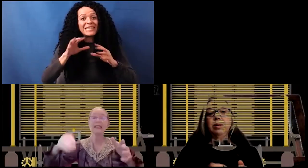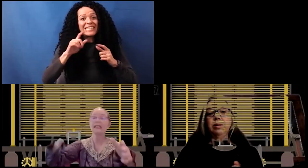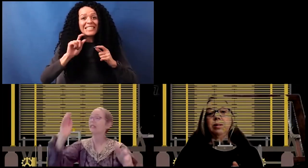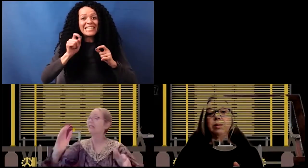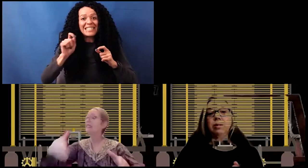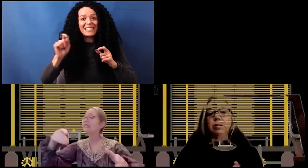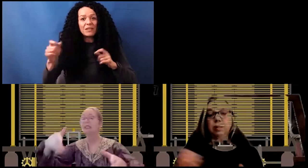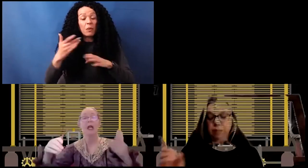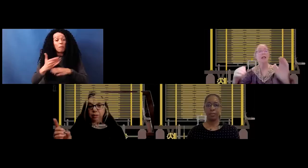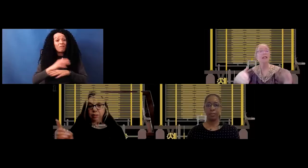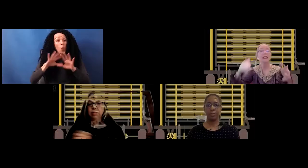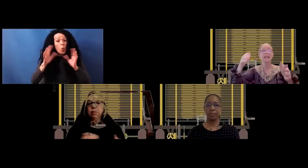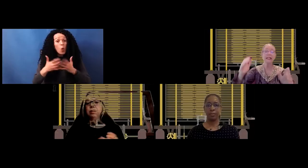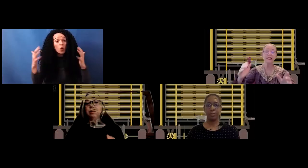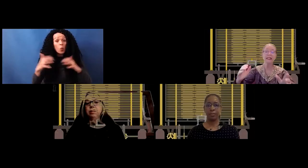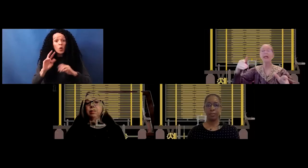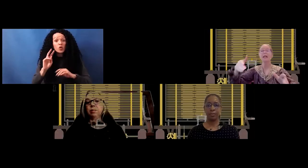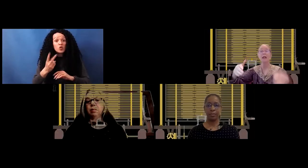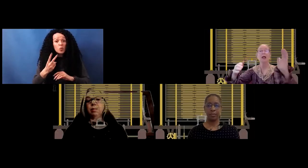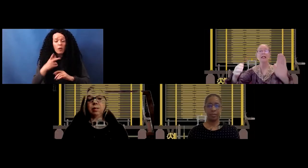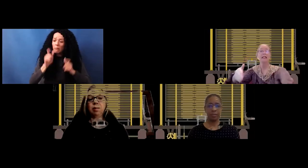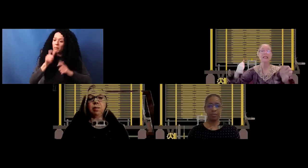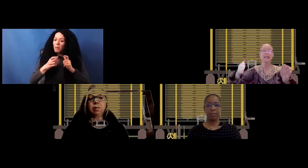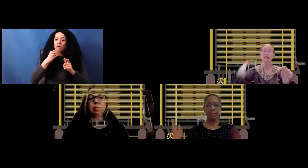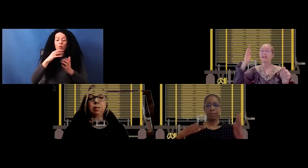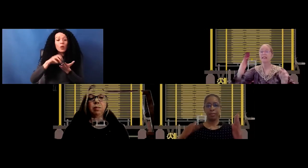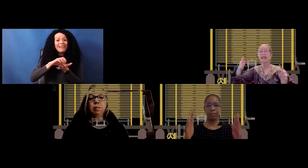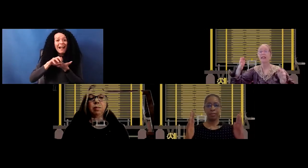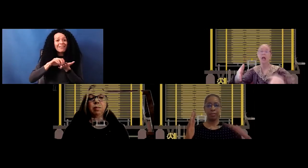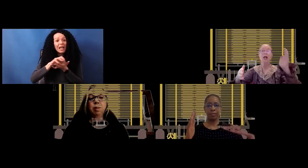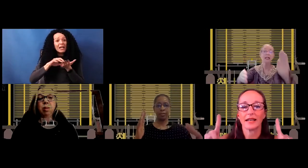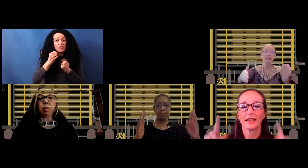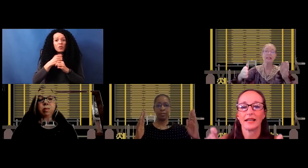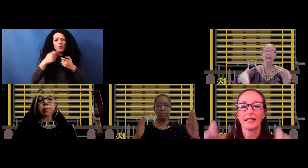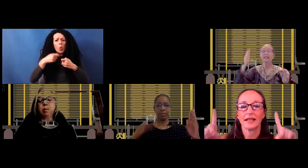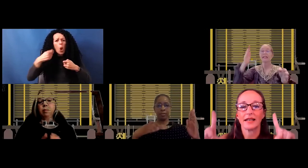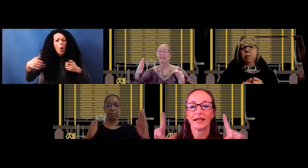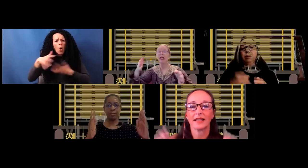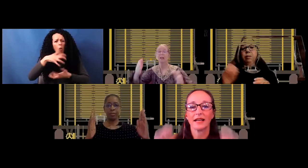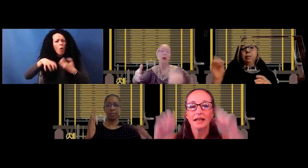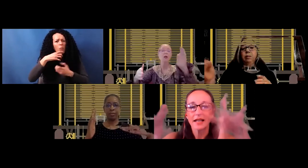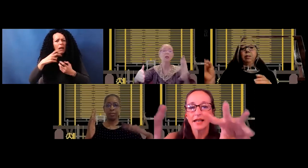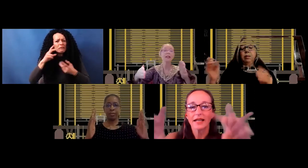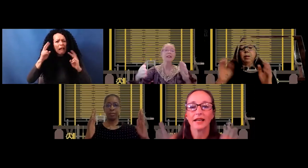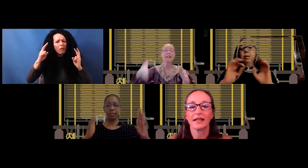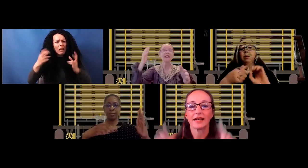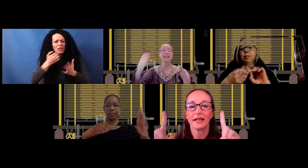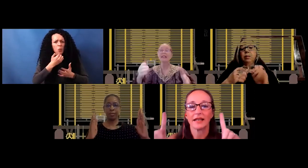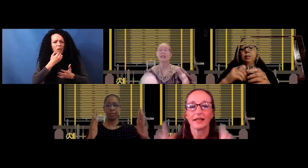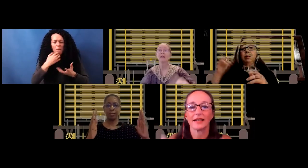Before World War II, people used mechanical calculators to do long and complex